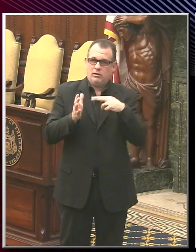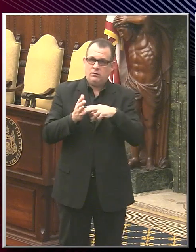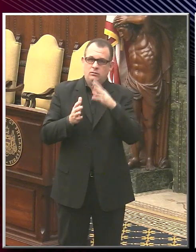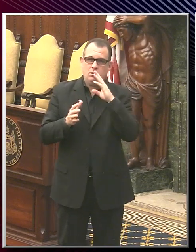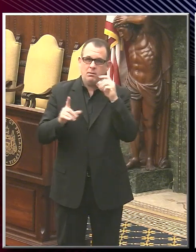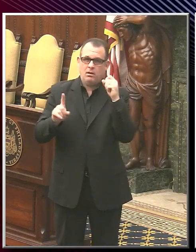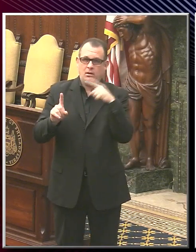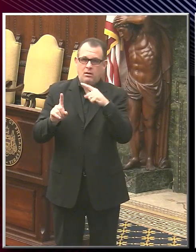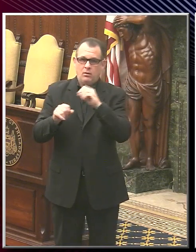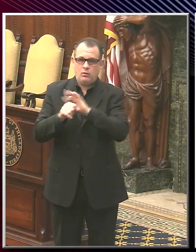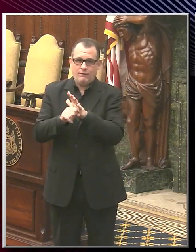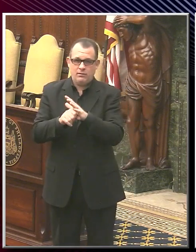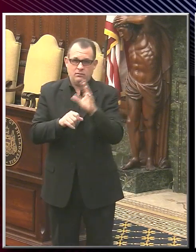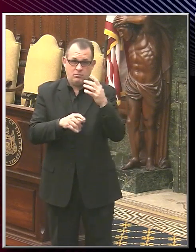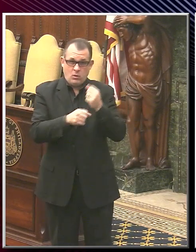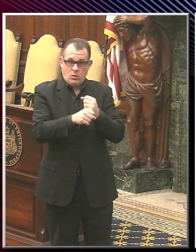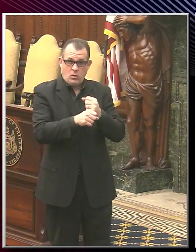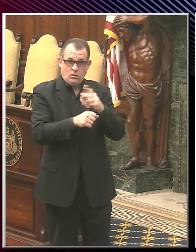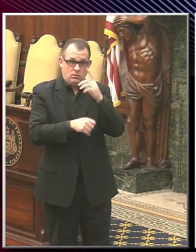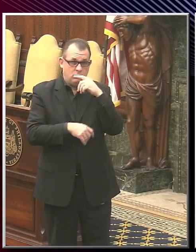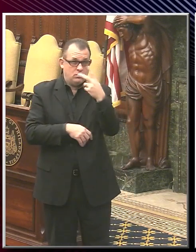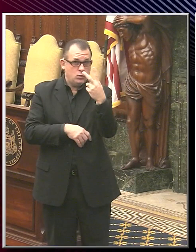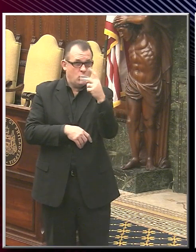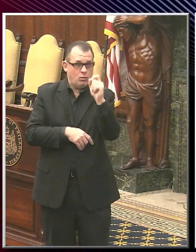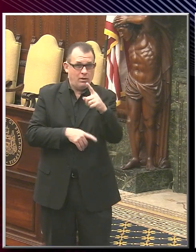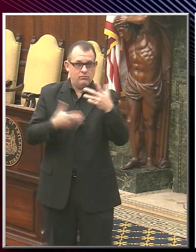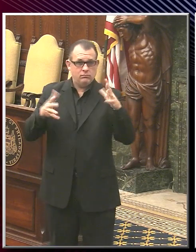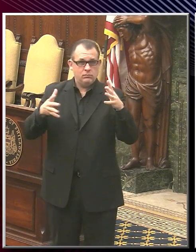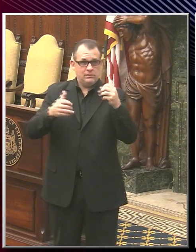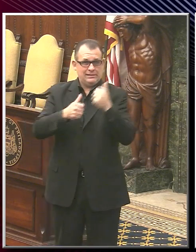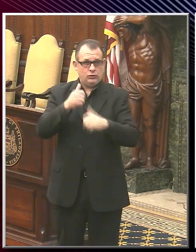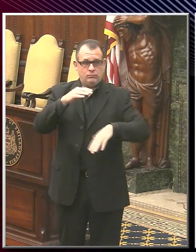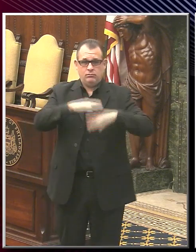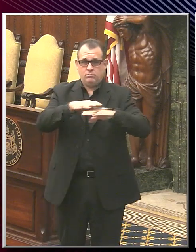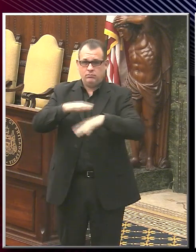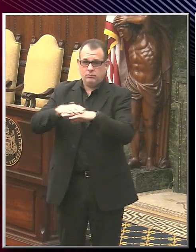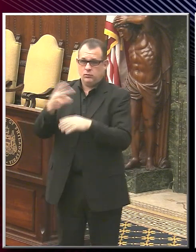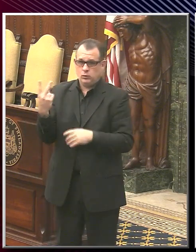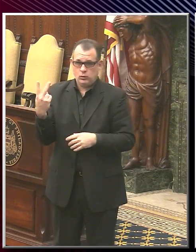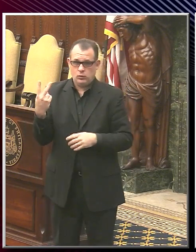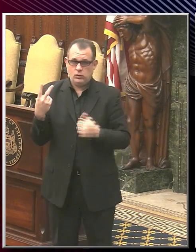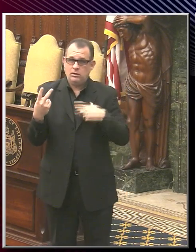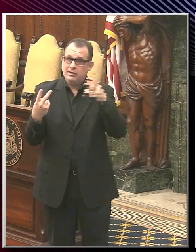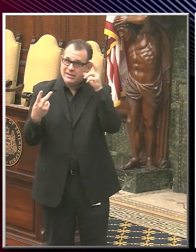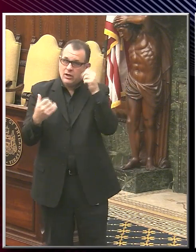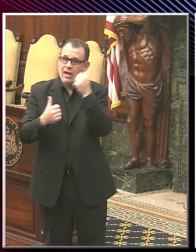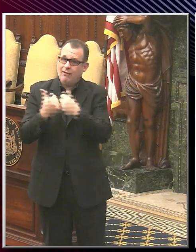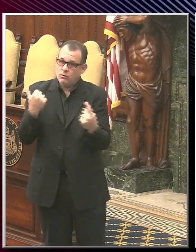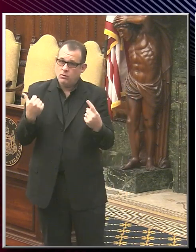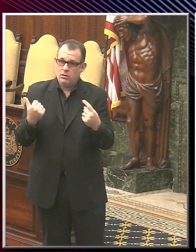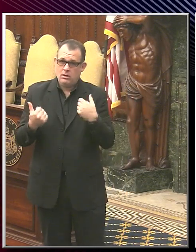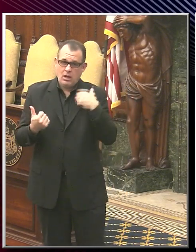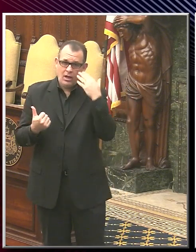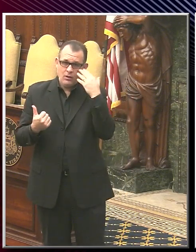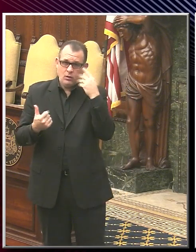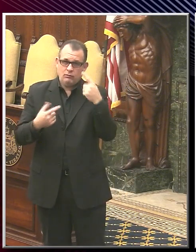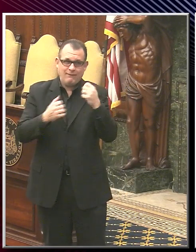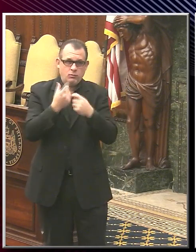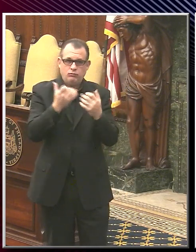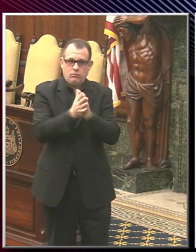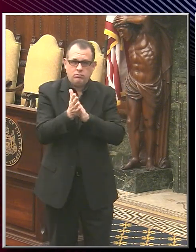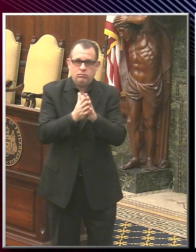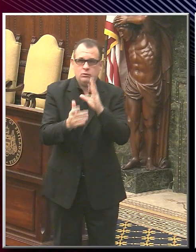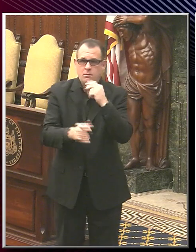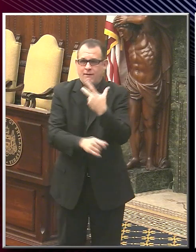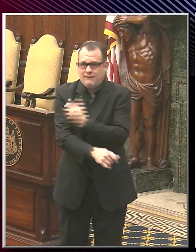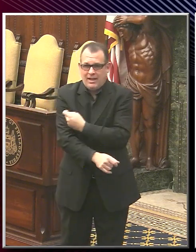their questions to 2 per outlet right now, just so we can be fair and get through everyone. And I know everybody's very interested in the vaccines, but if